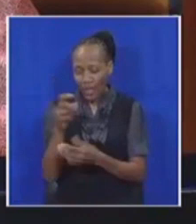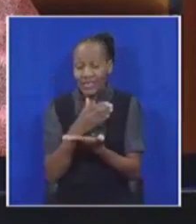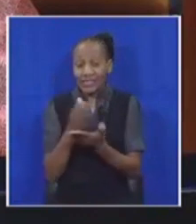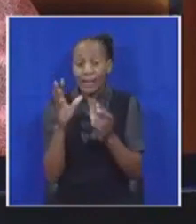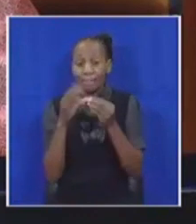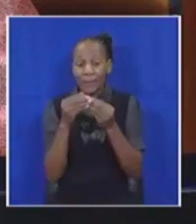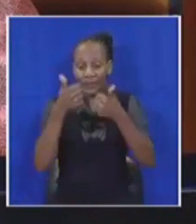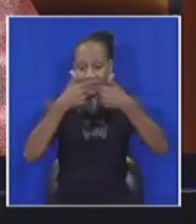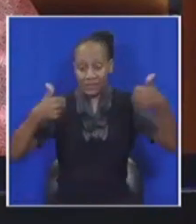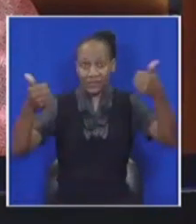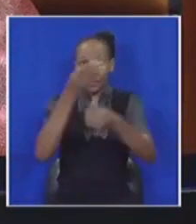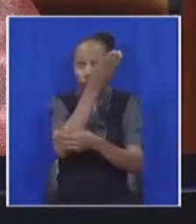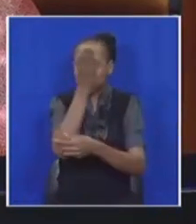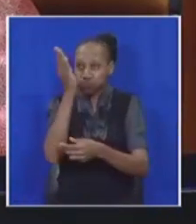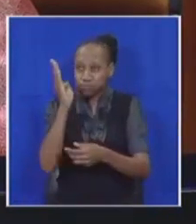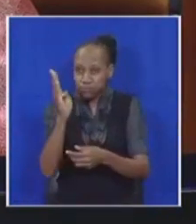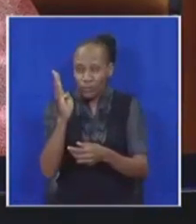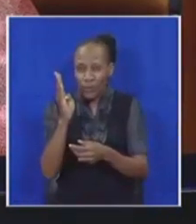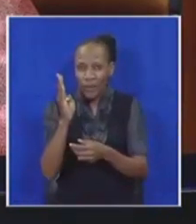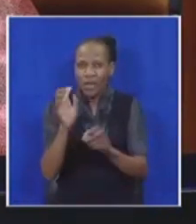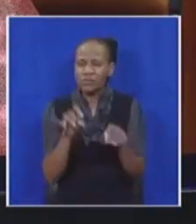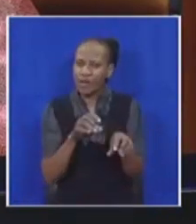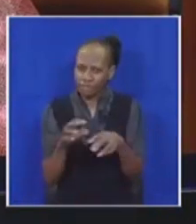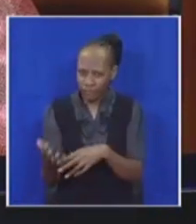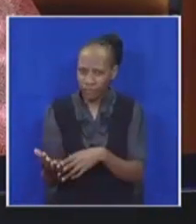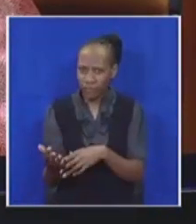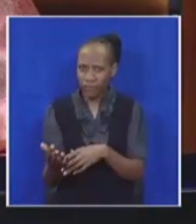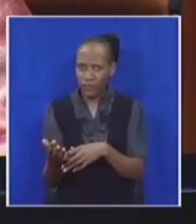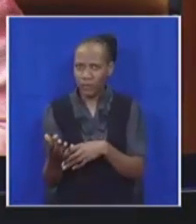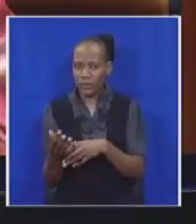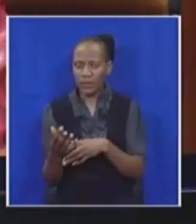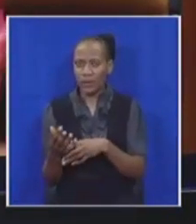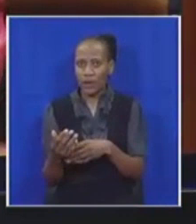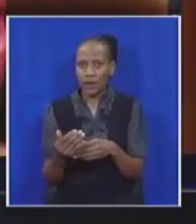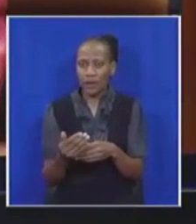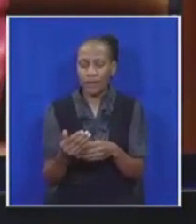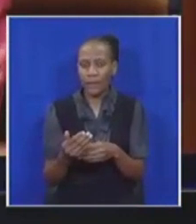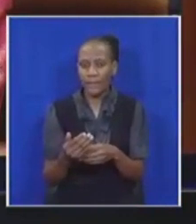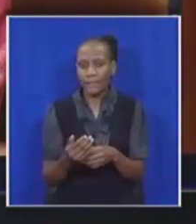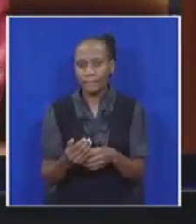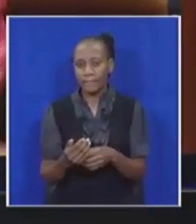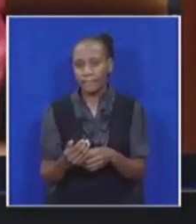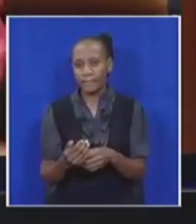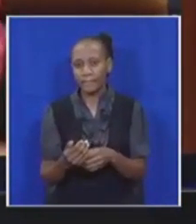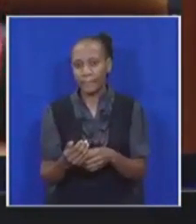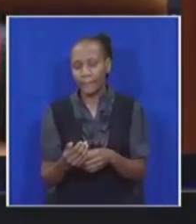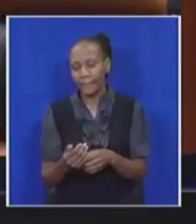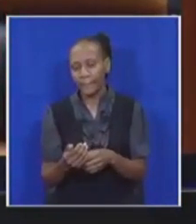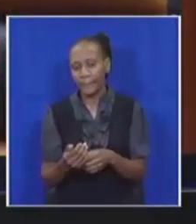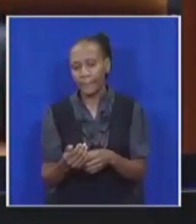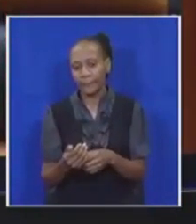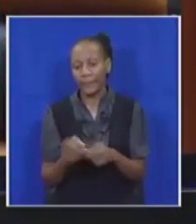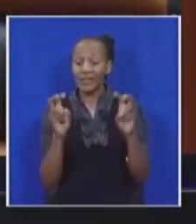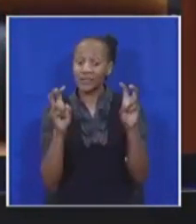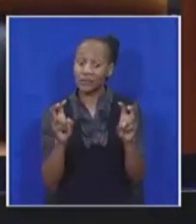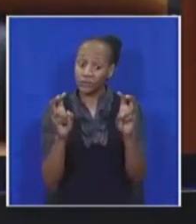what appeared to be a powdery substance that was released in the gallery. The